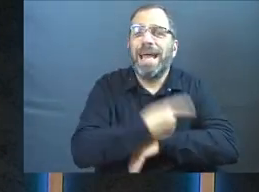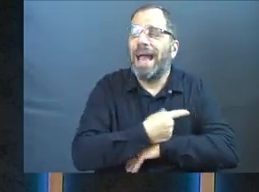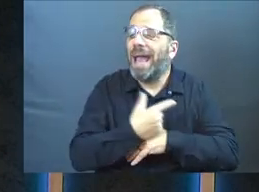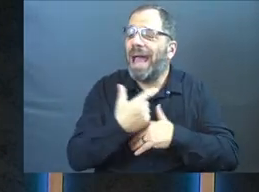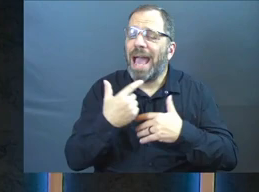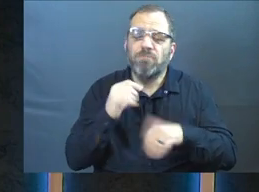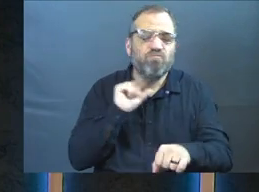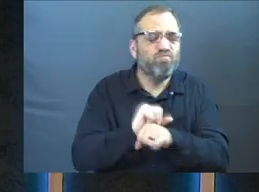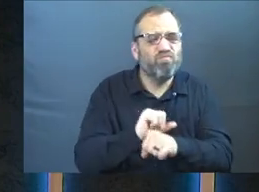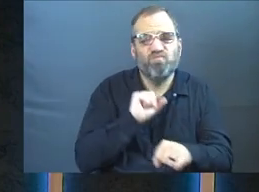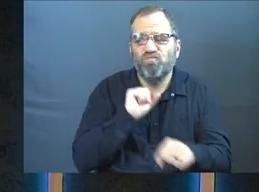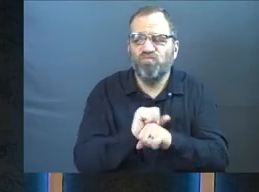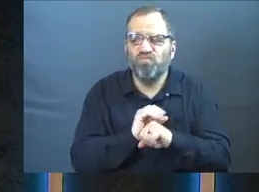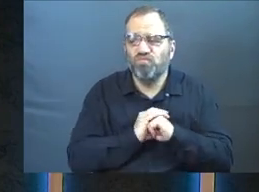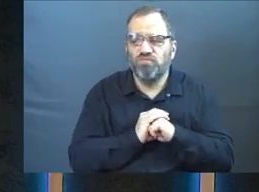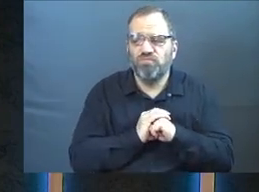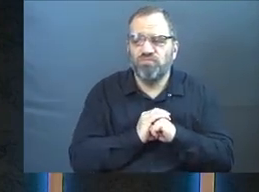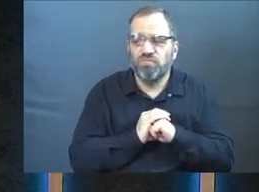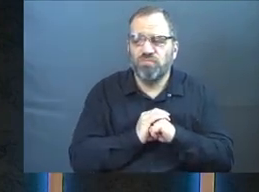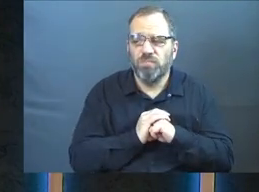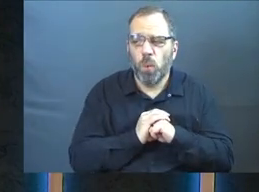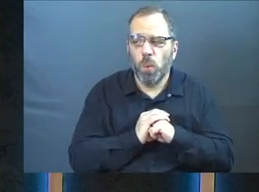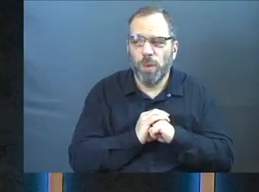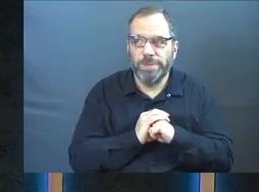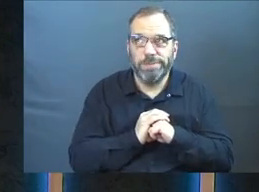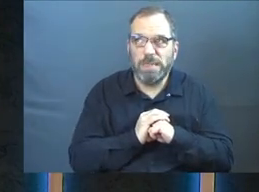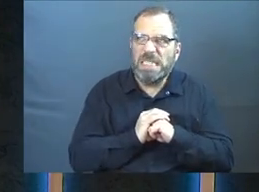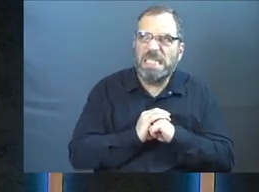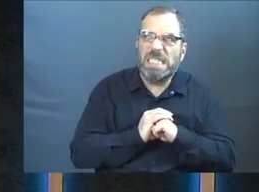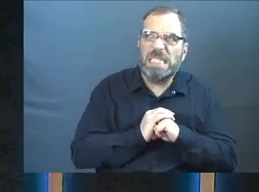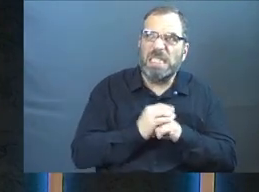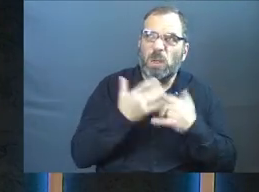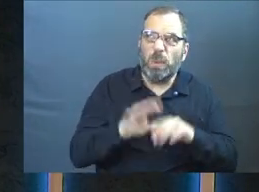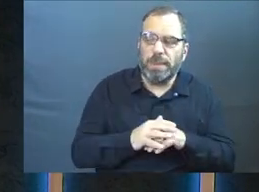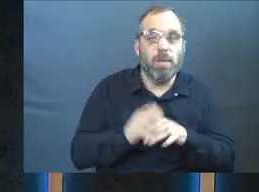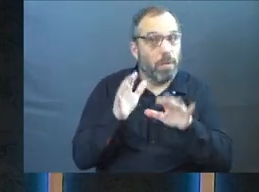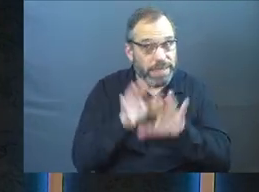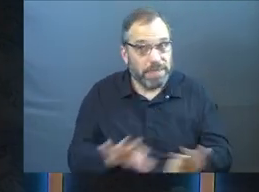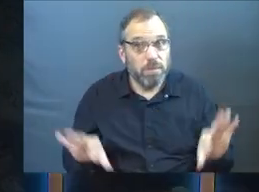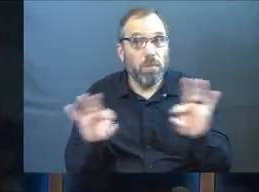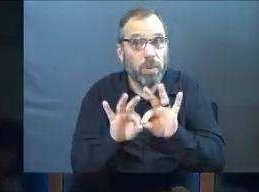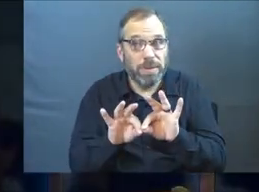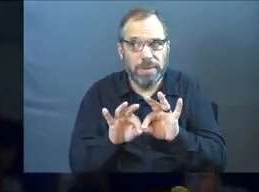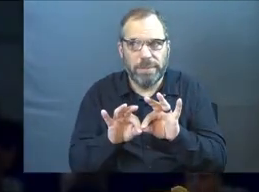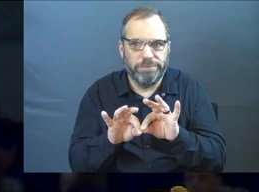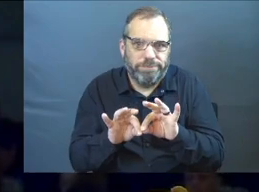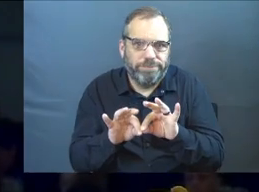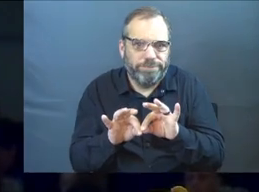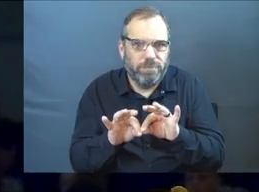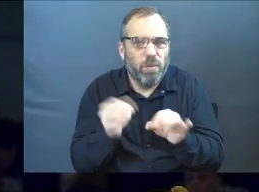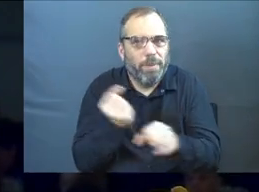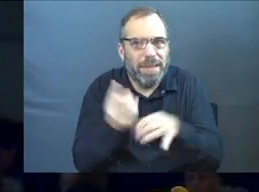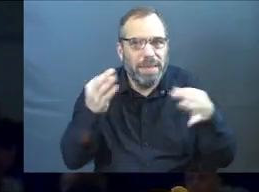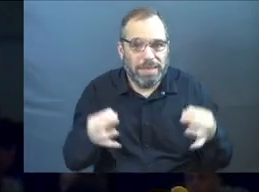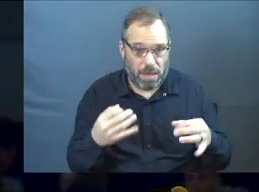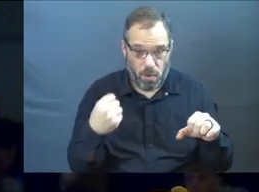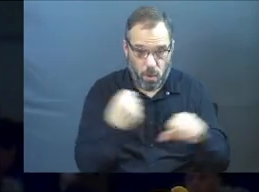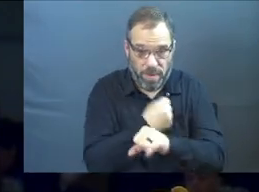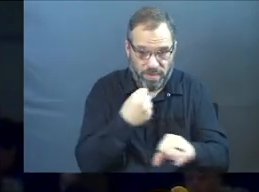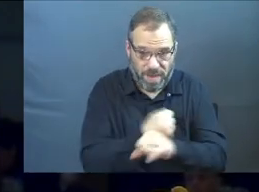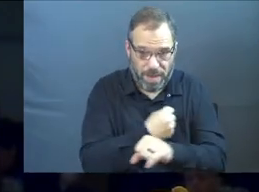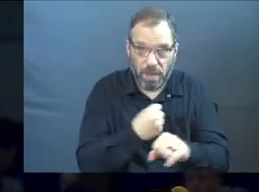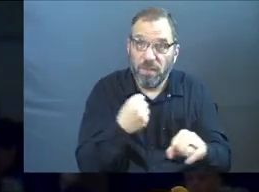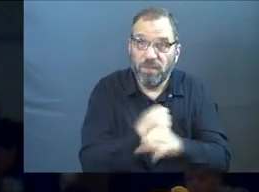like, Jesus wouldn't want that, and it needs to matter. And when we fight, will we fight